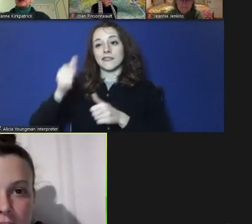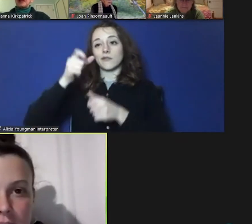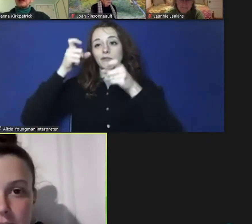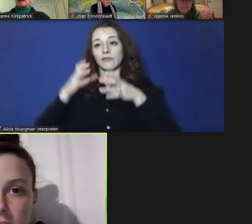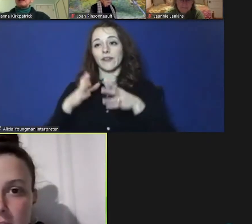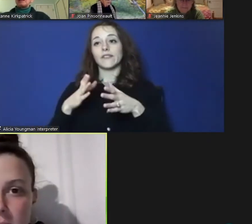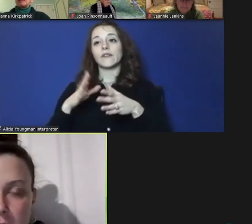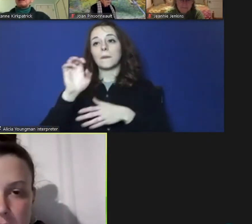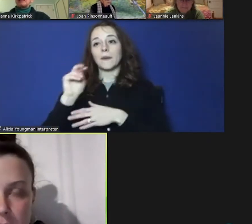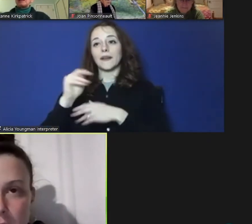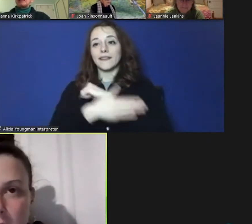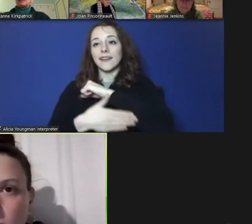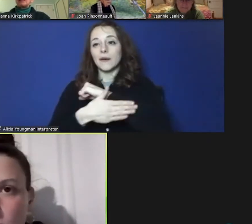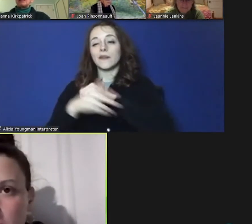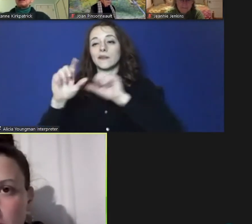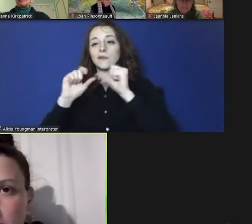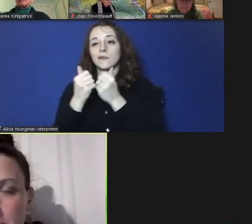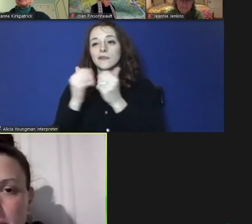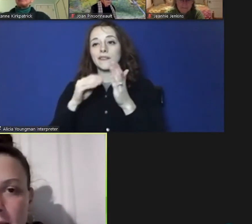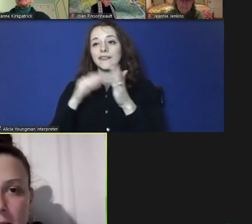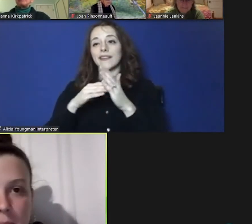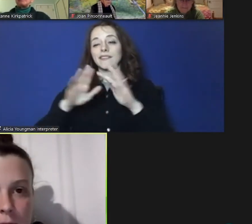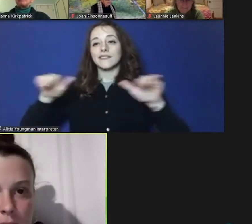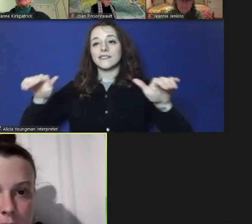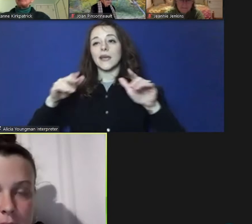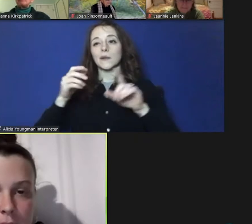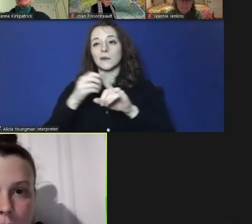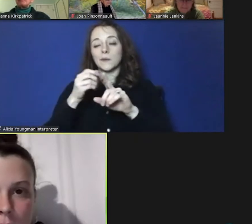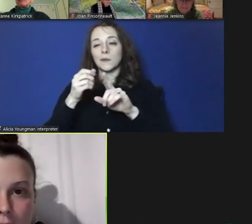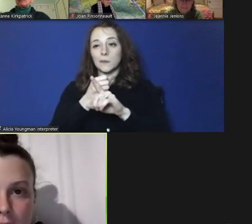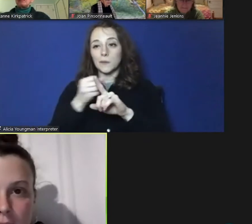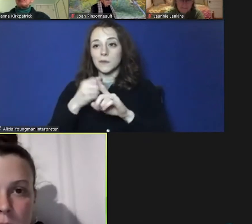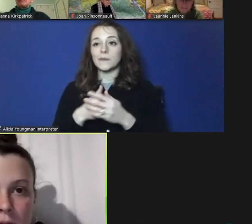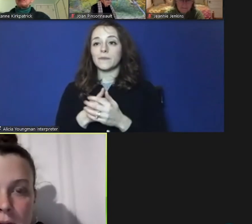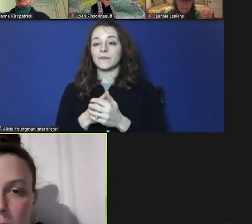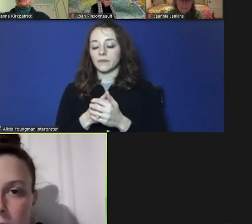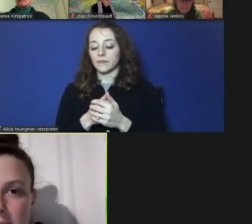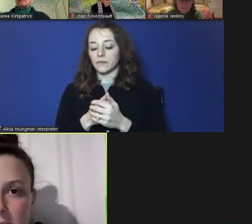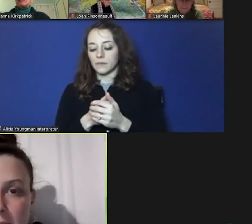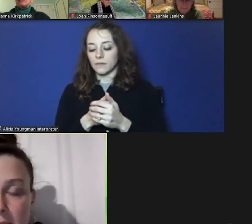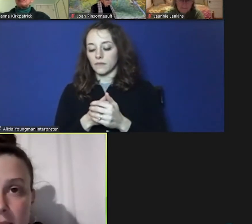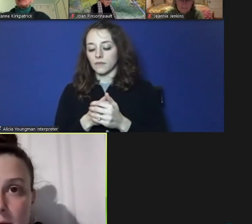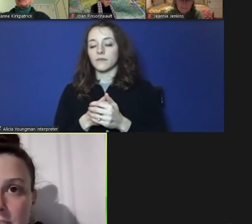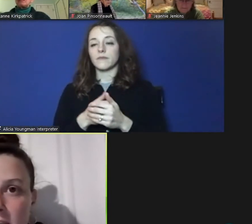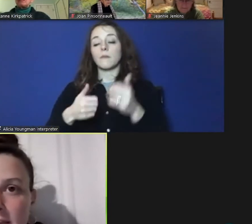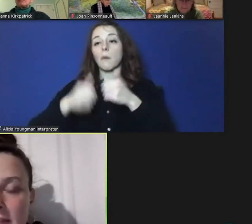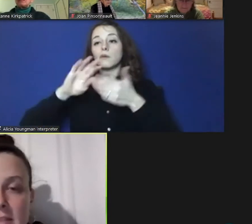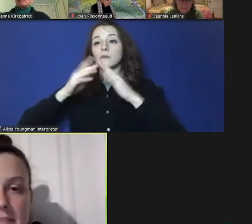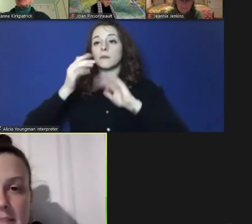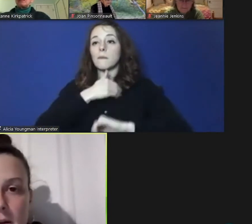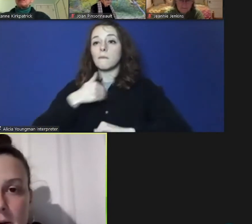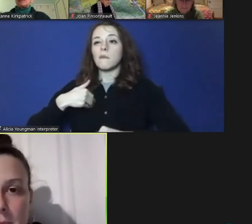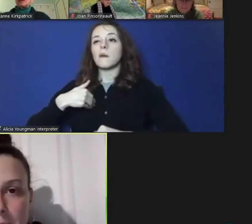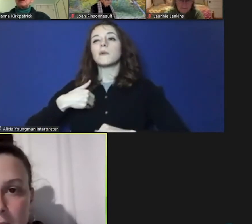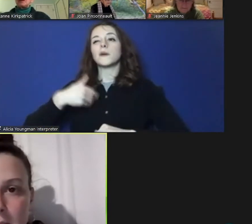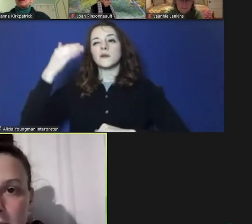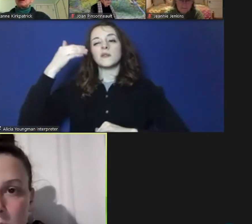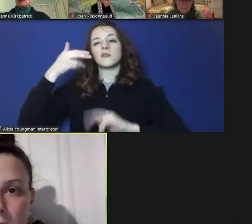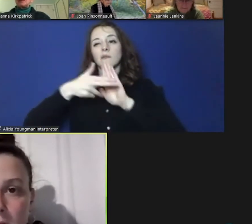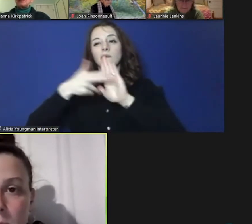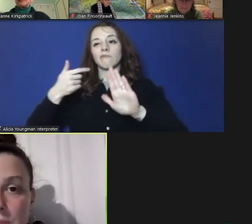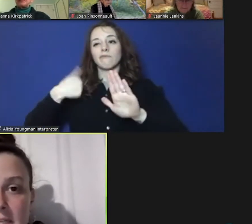County Association Against Child Abuse. We're most likely known by community members as the Bennington County Child Advocacy